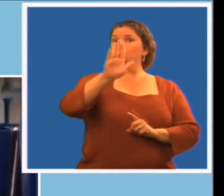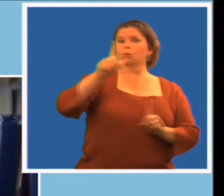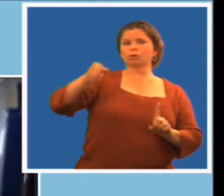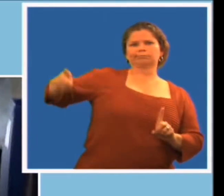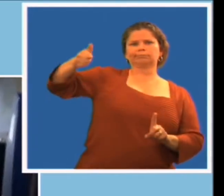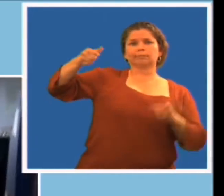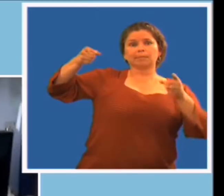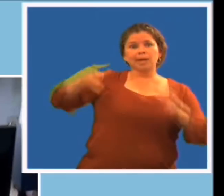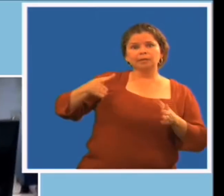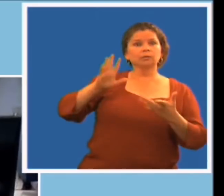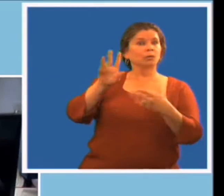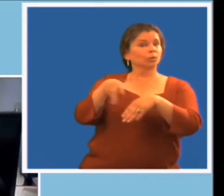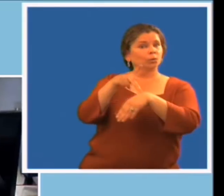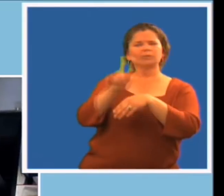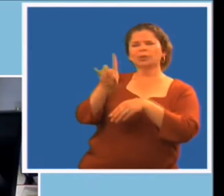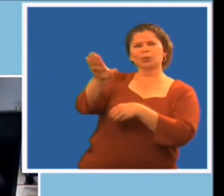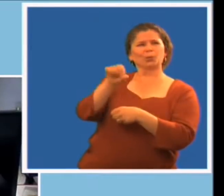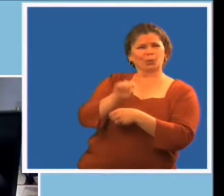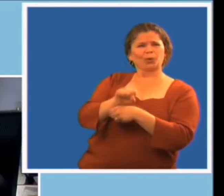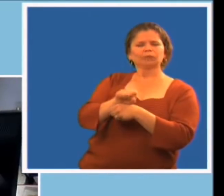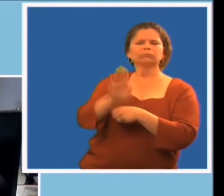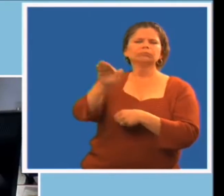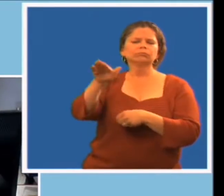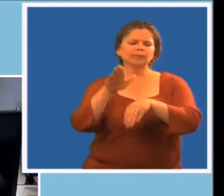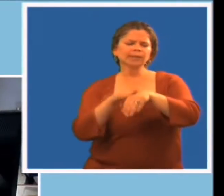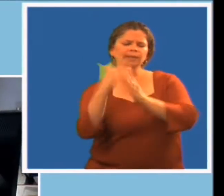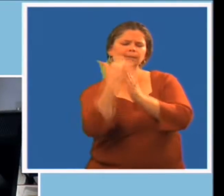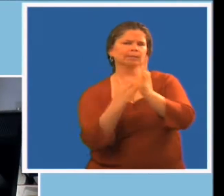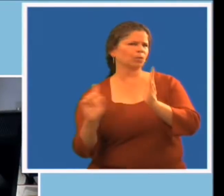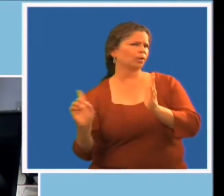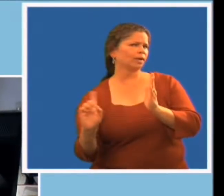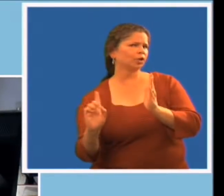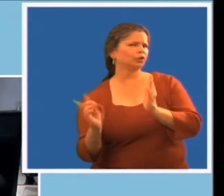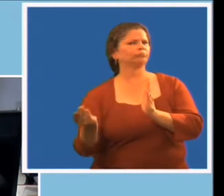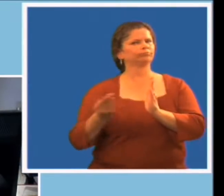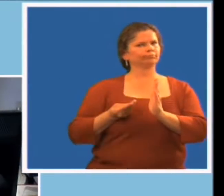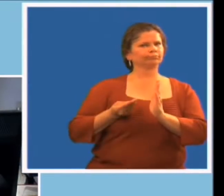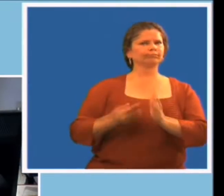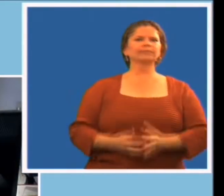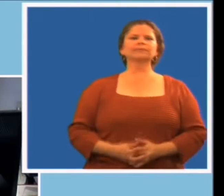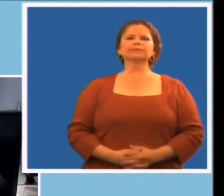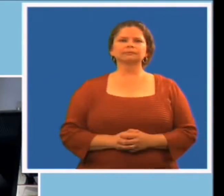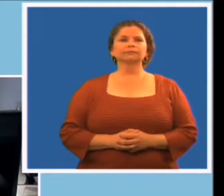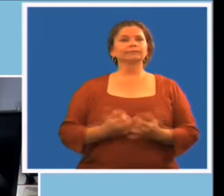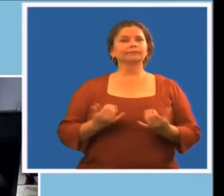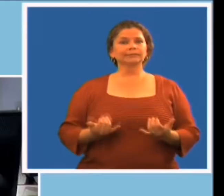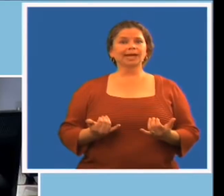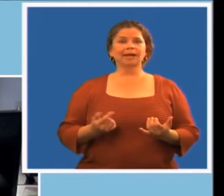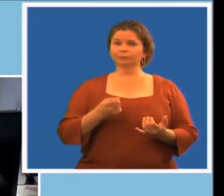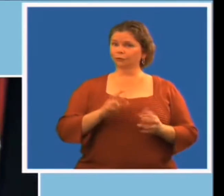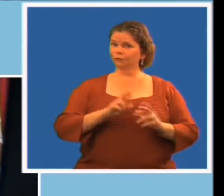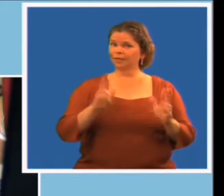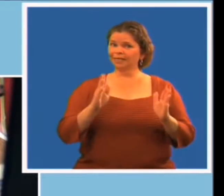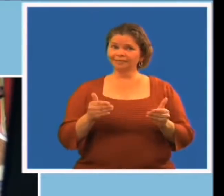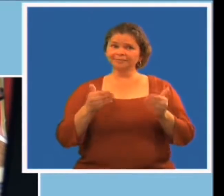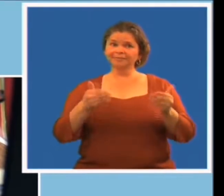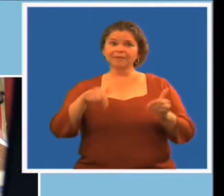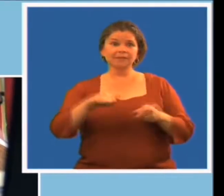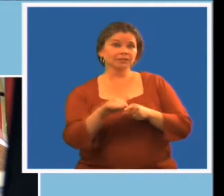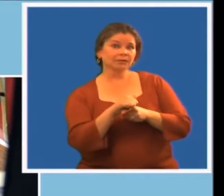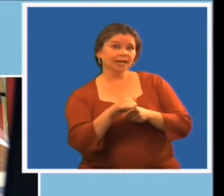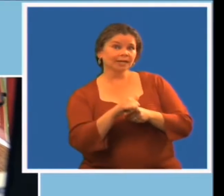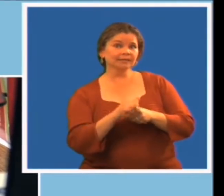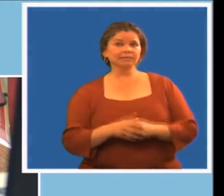the training. You'll need about 30 minutes. To ensure the best learning environment, you might find it helpful to complete the